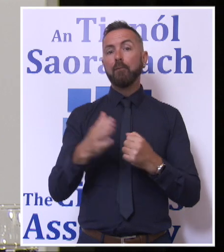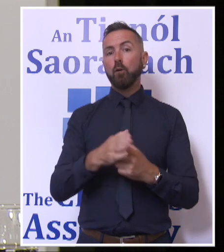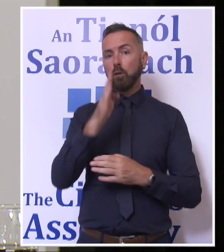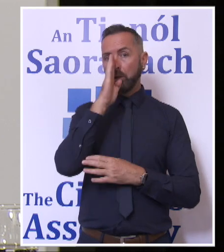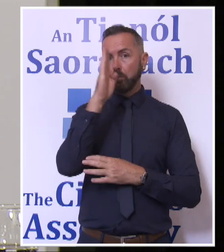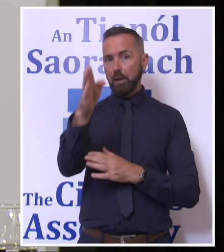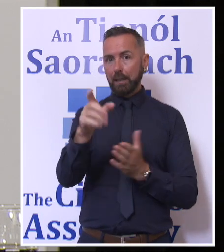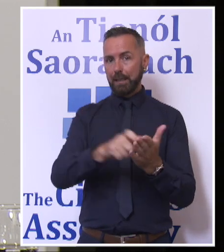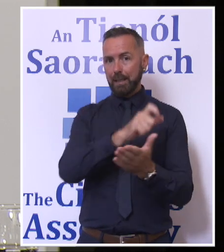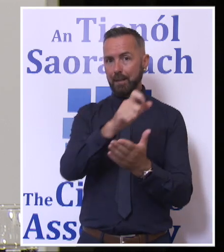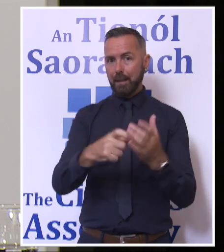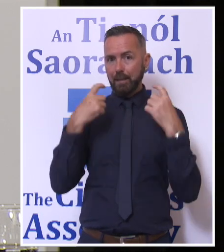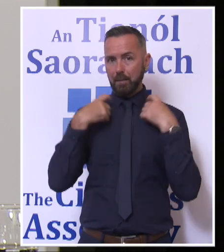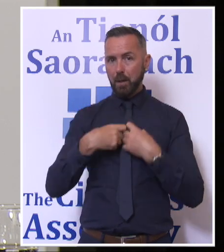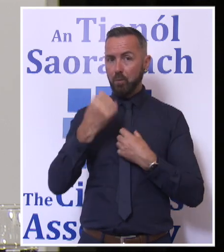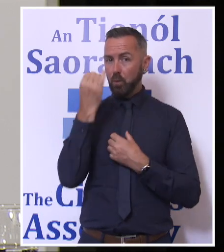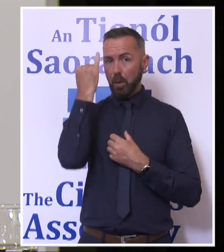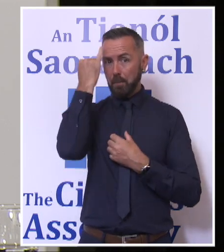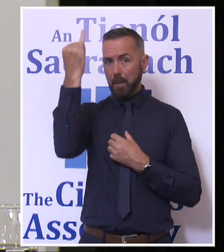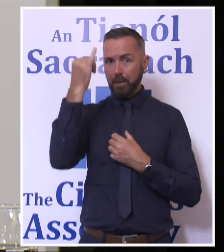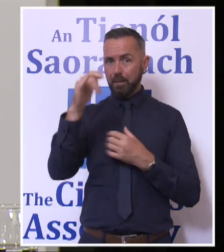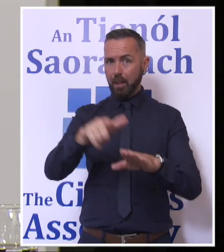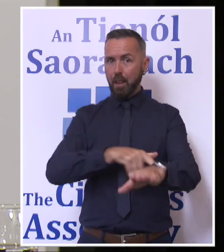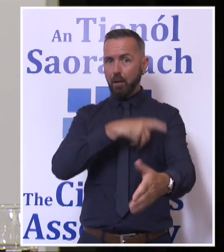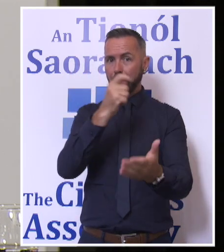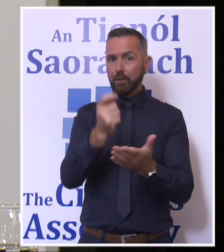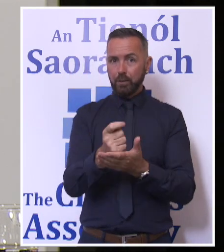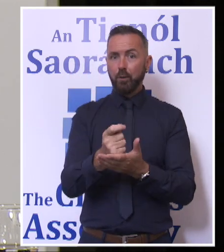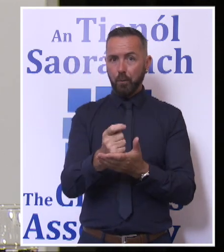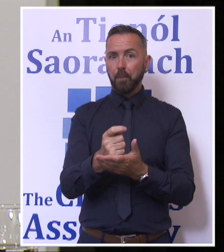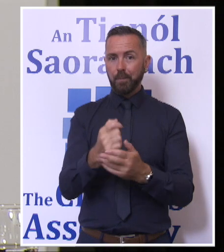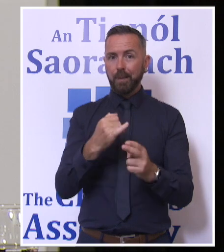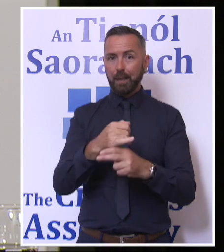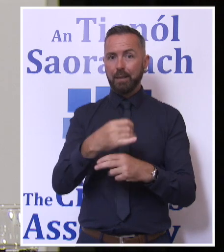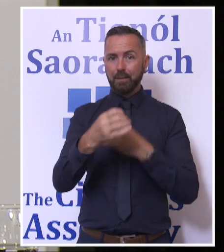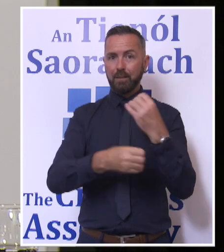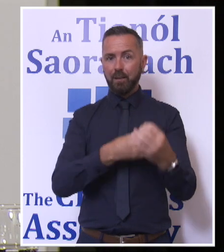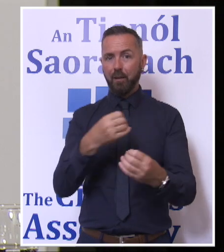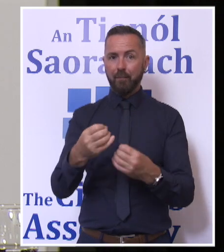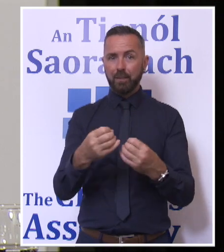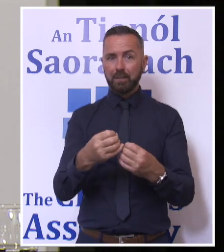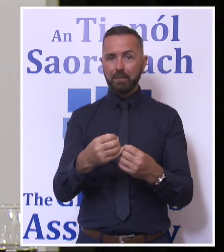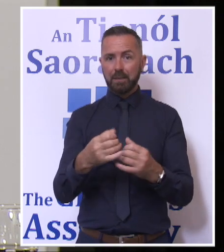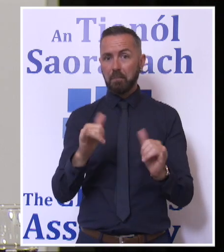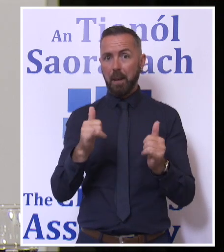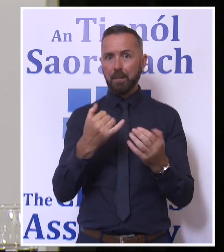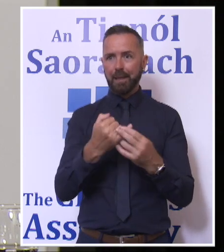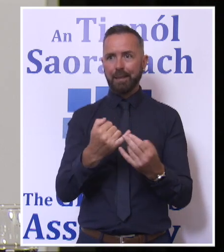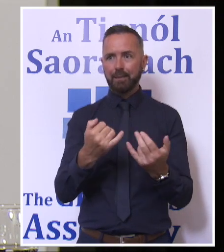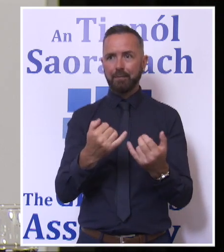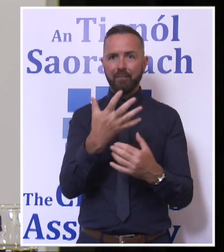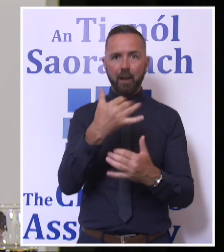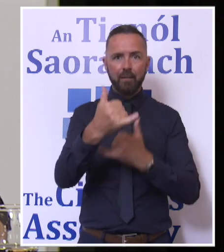a longer term and potentially the term of office or the electoral cycle, which is 5